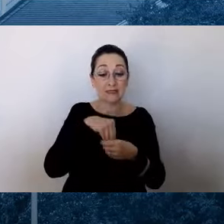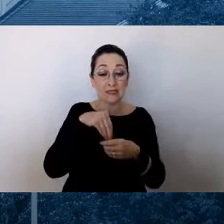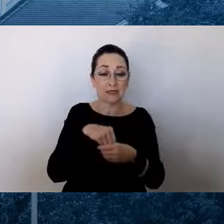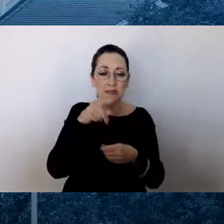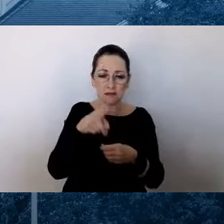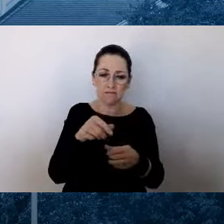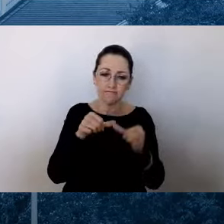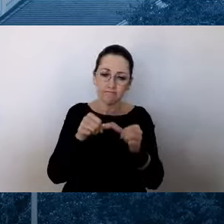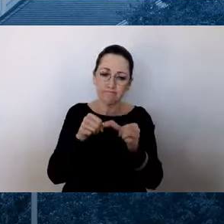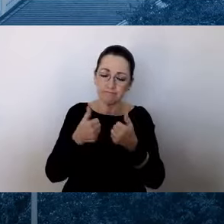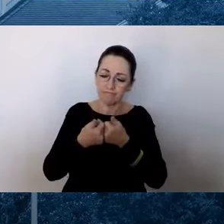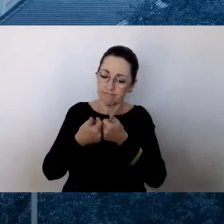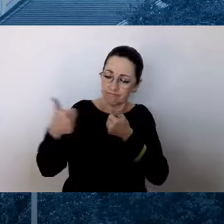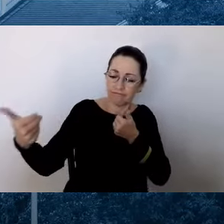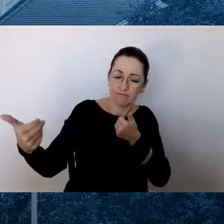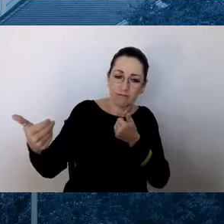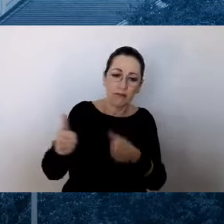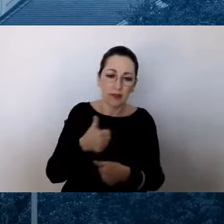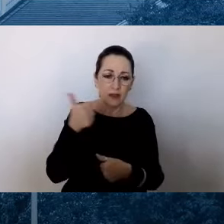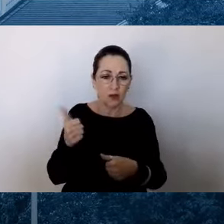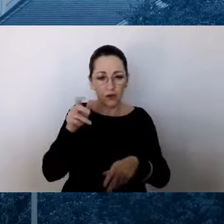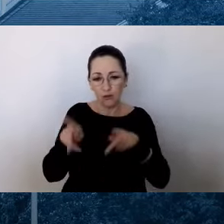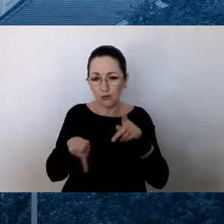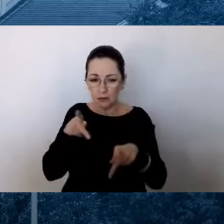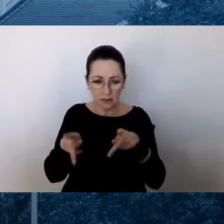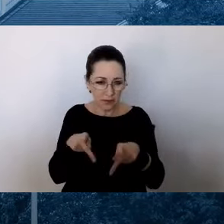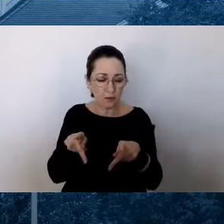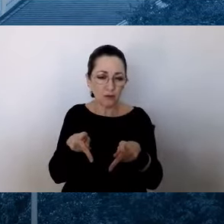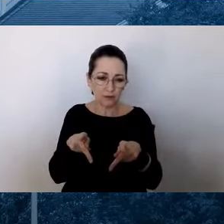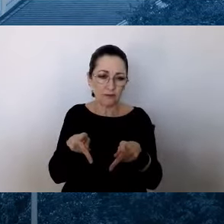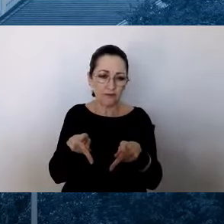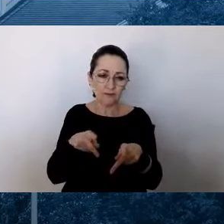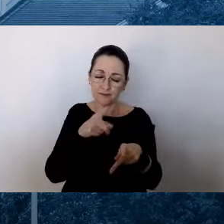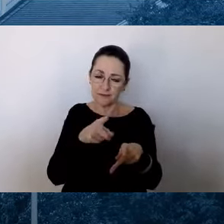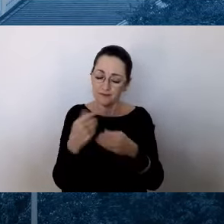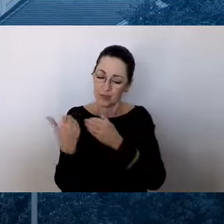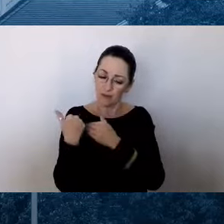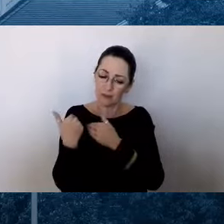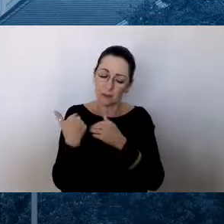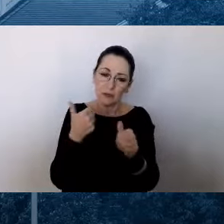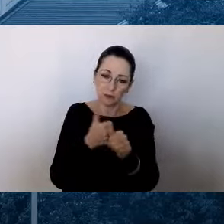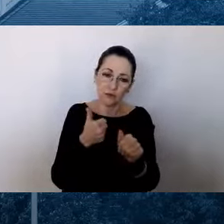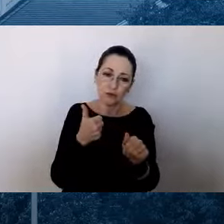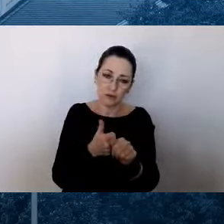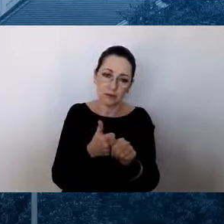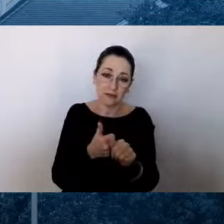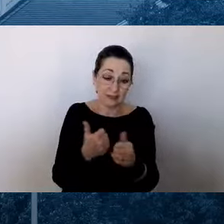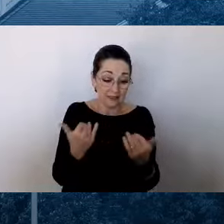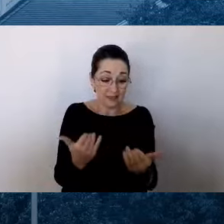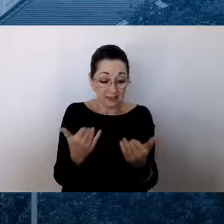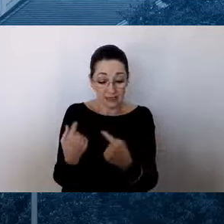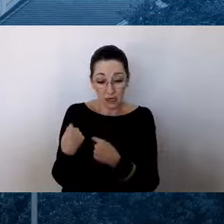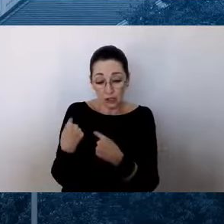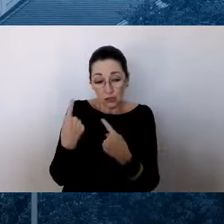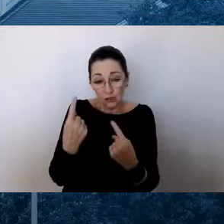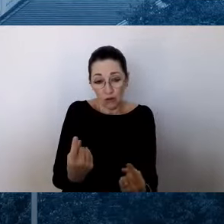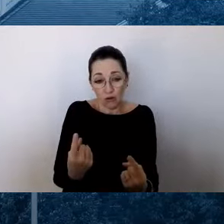around, observe social distancing, be responsible. We've made it this far.